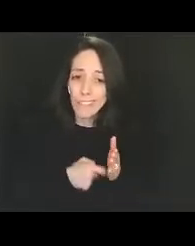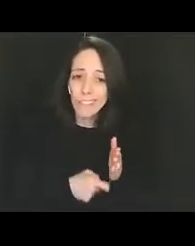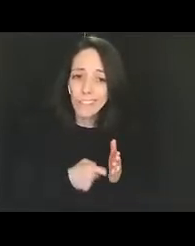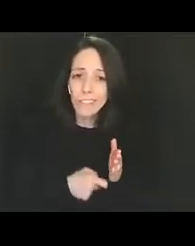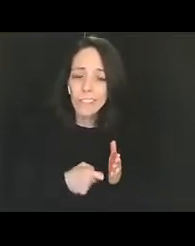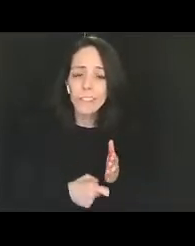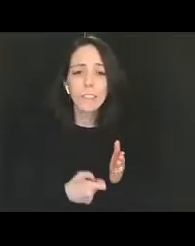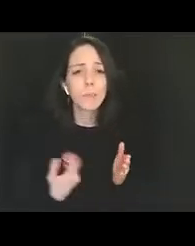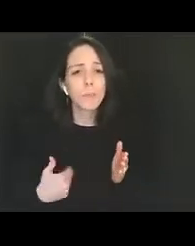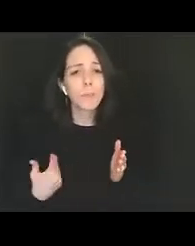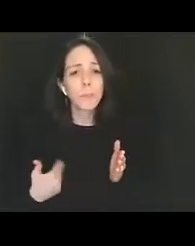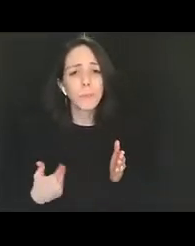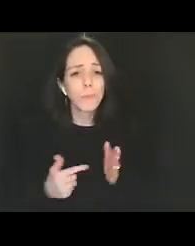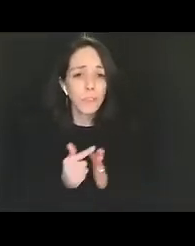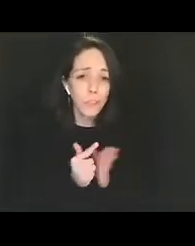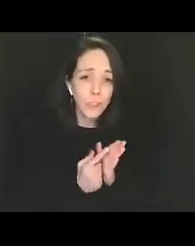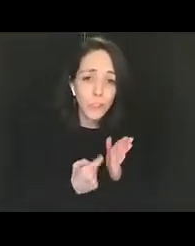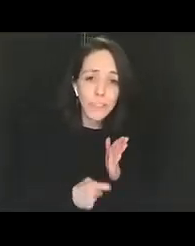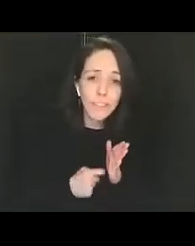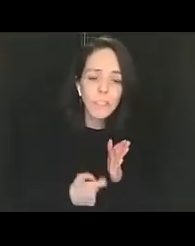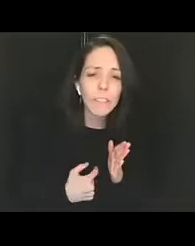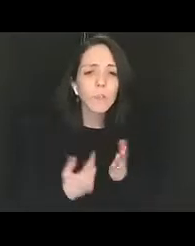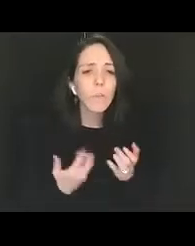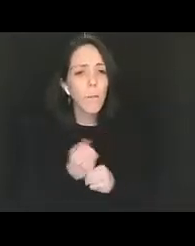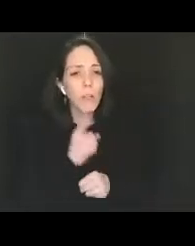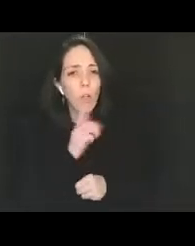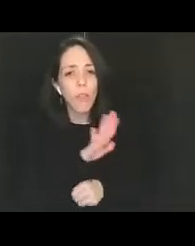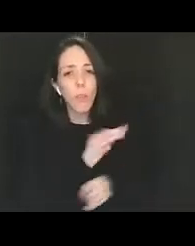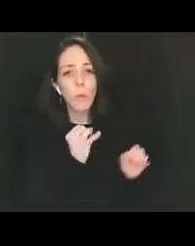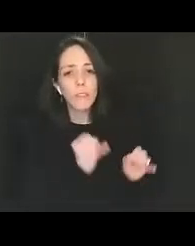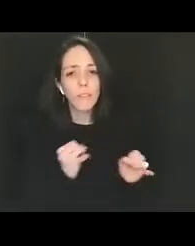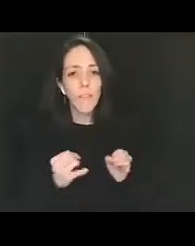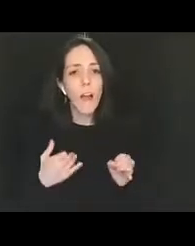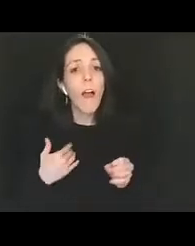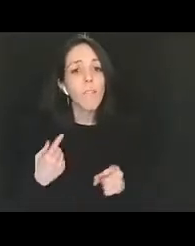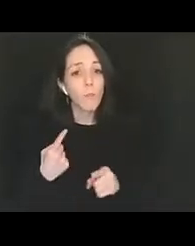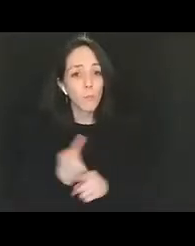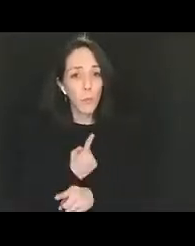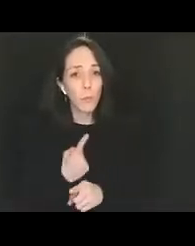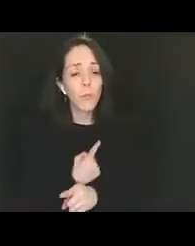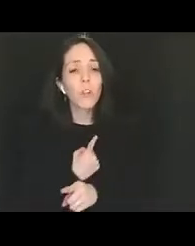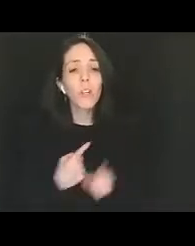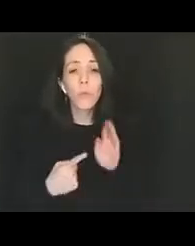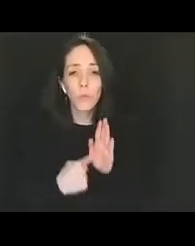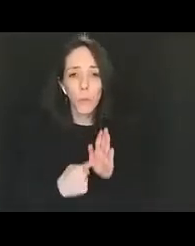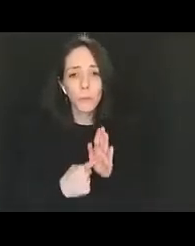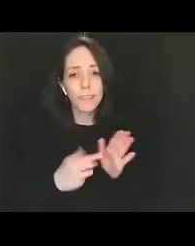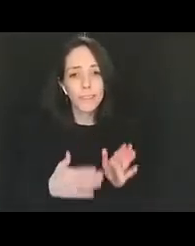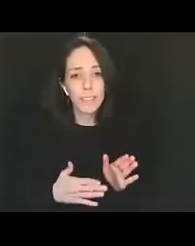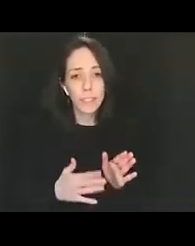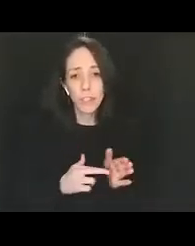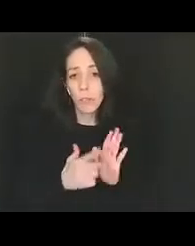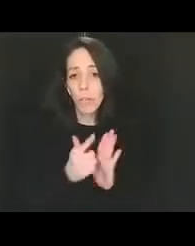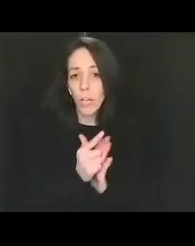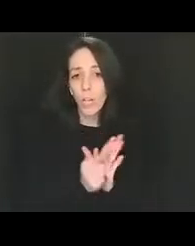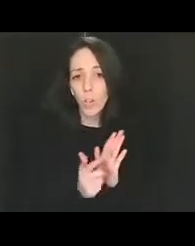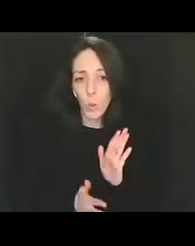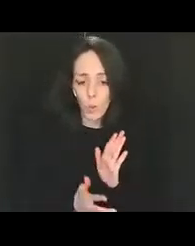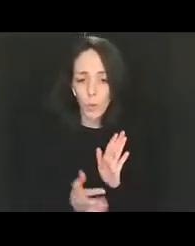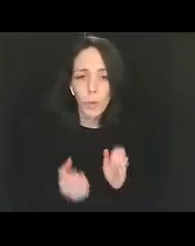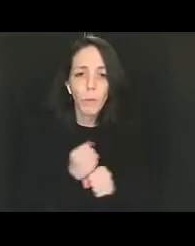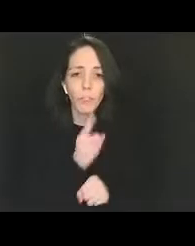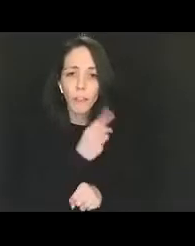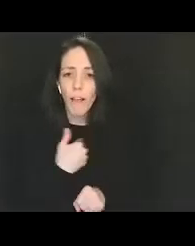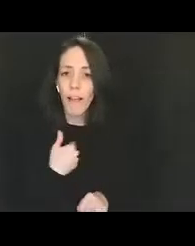these individuals get proper representation and get, you know, assistance